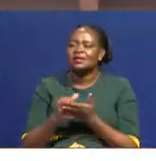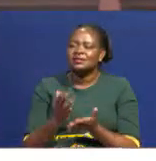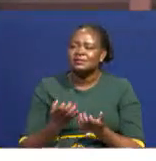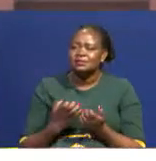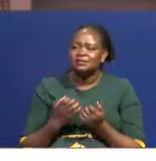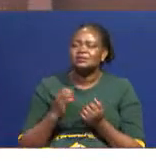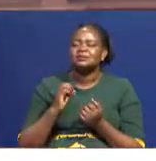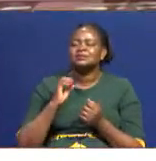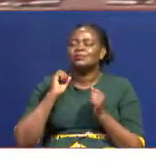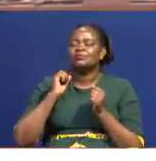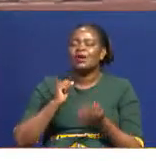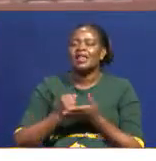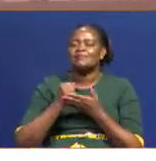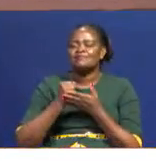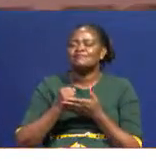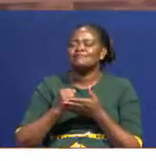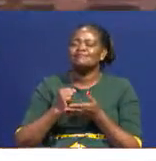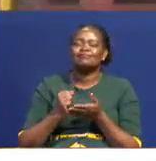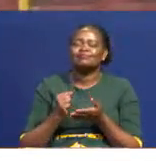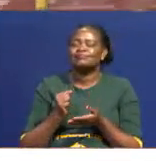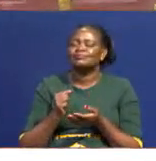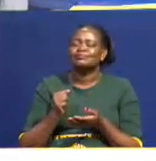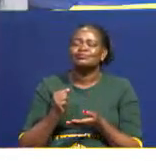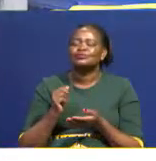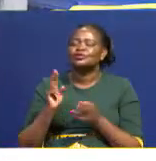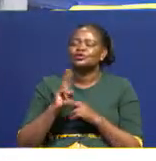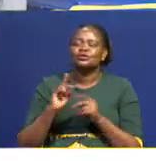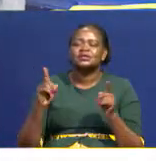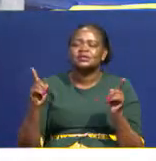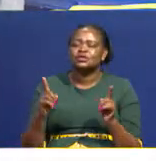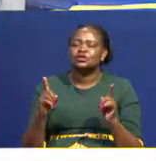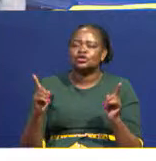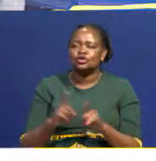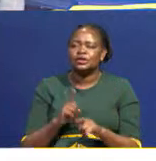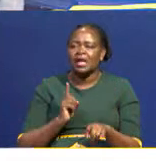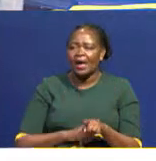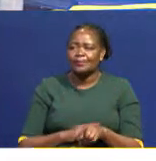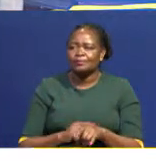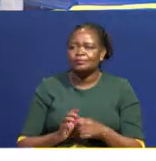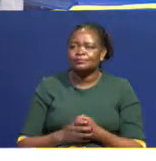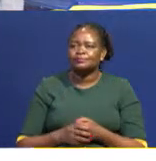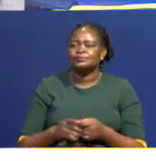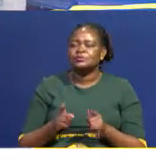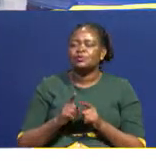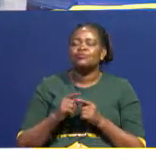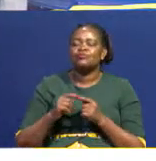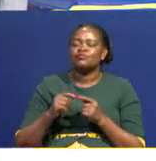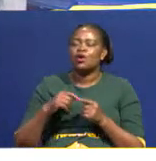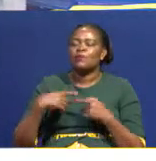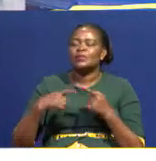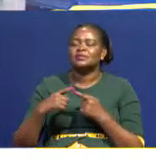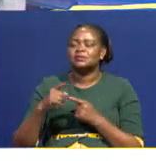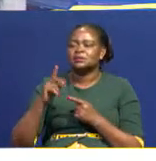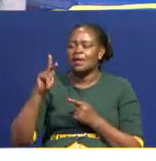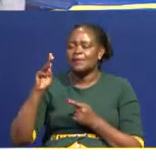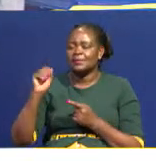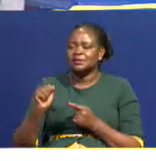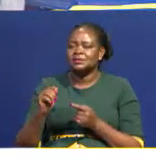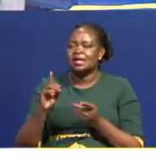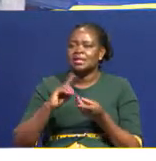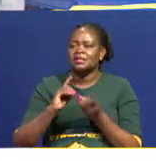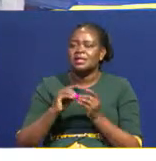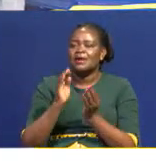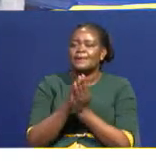will facilitate faster and cost-effective trade processes. We are also developing Kenya Maritime Data Bank, which will be a